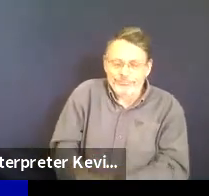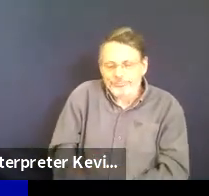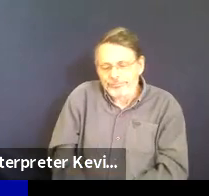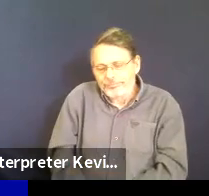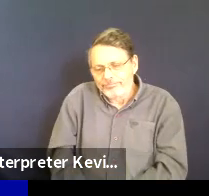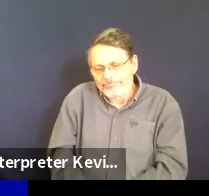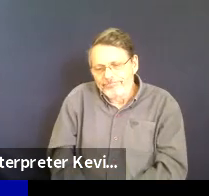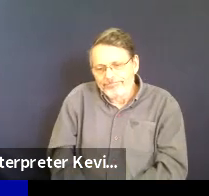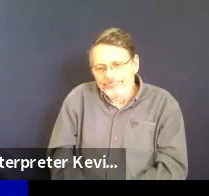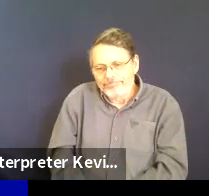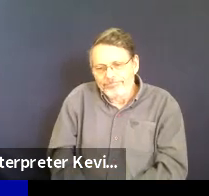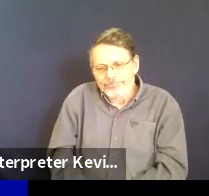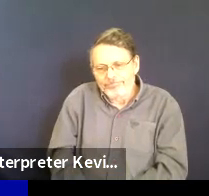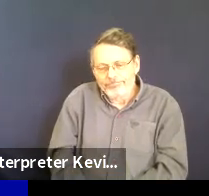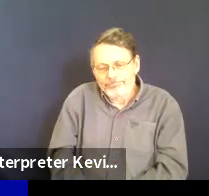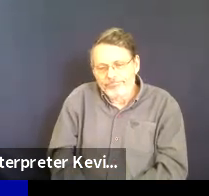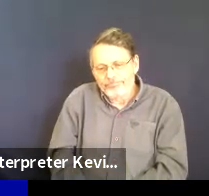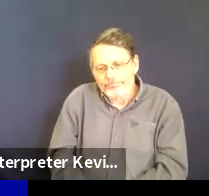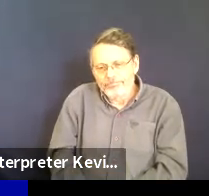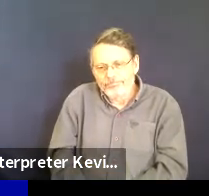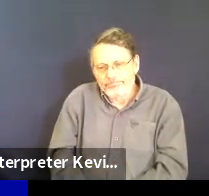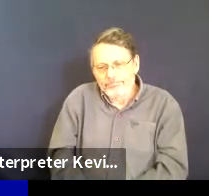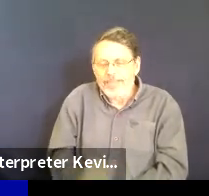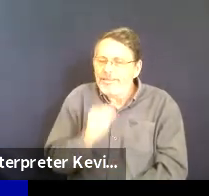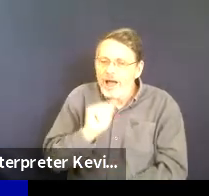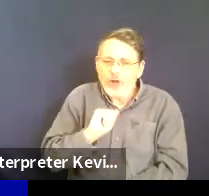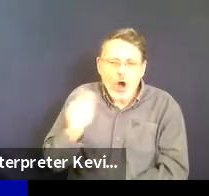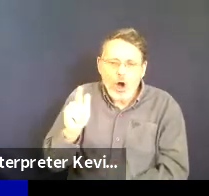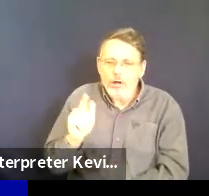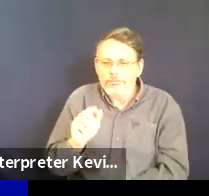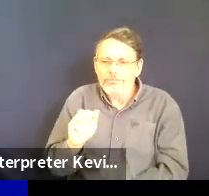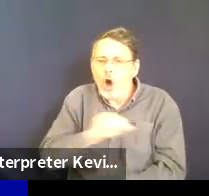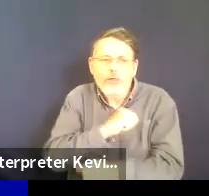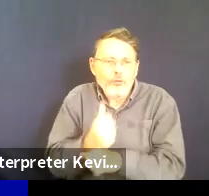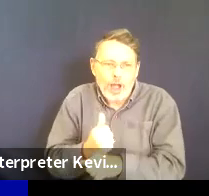And that's not all civil rights cases. A big chunk of that is HIPAA cases.